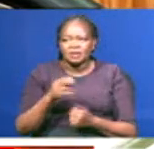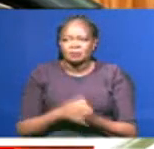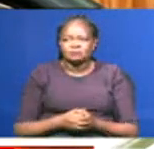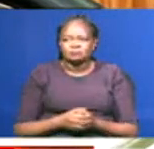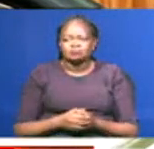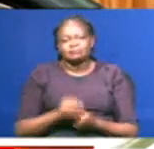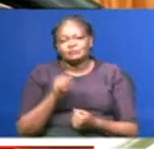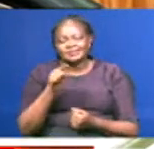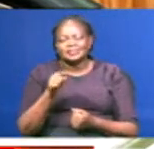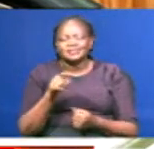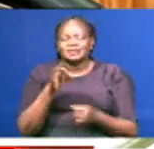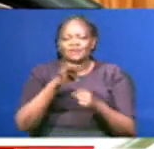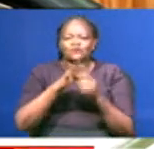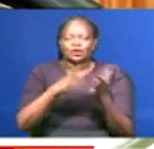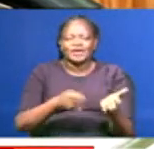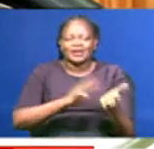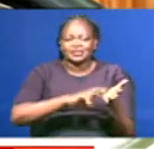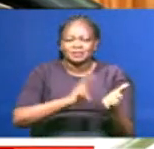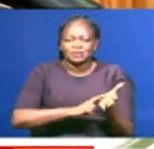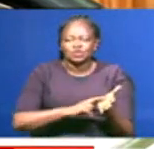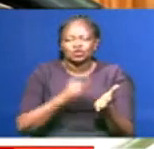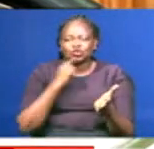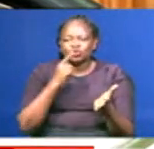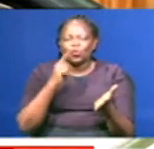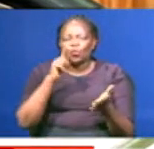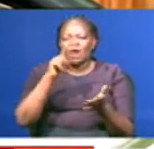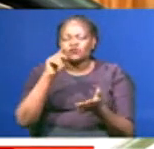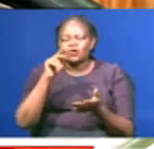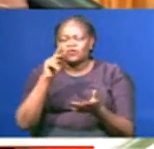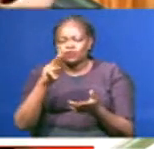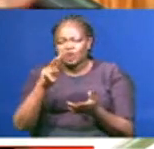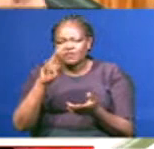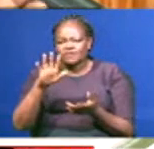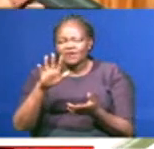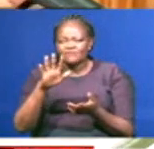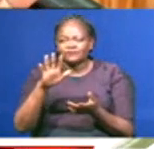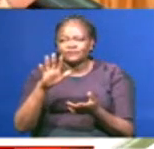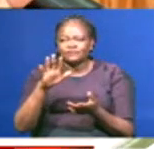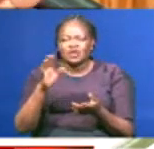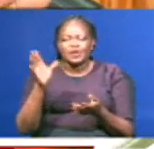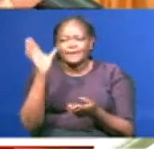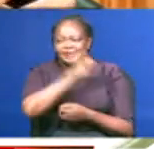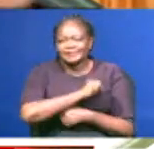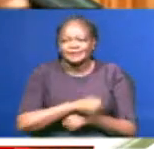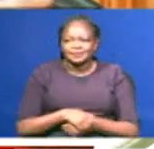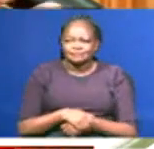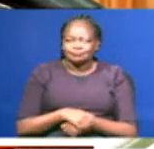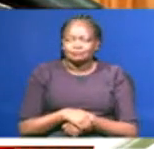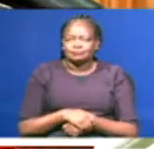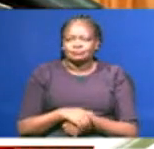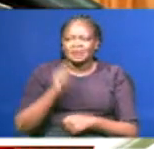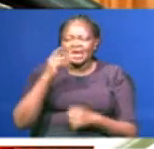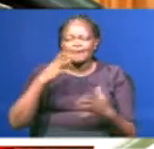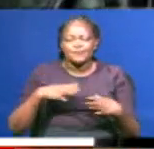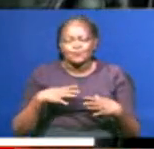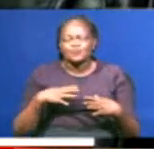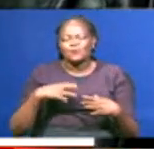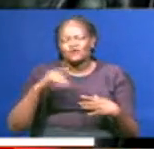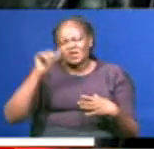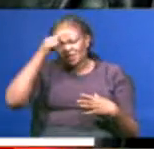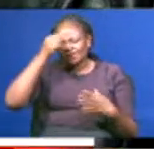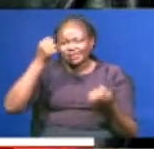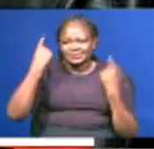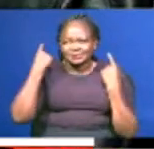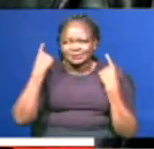biometric voter registration. So 125 of them are missing. I think Kenyans are intelligent, they will understand.